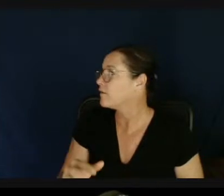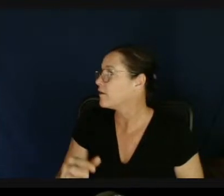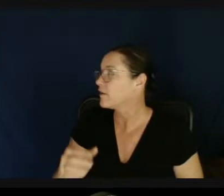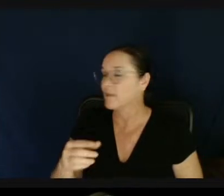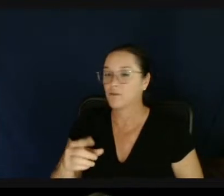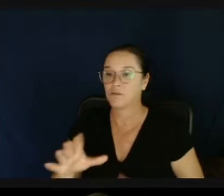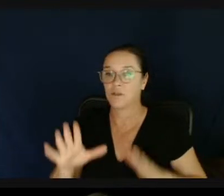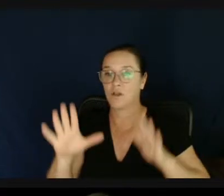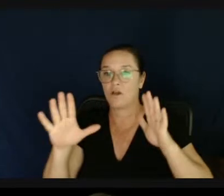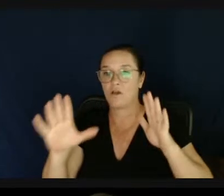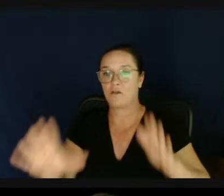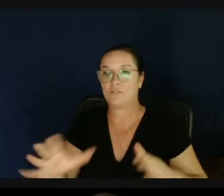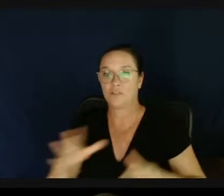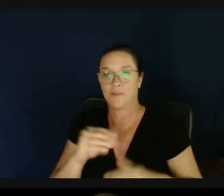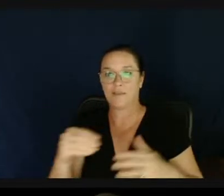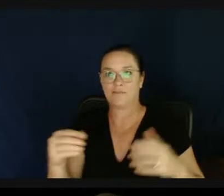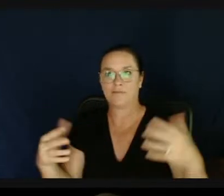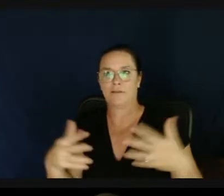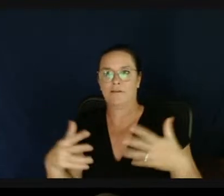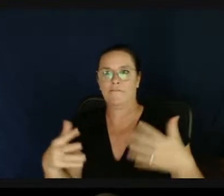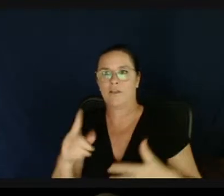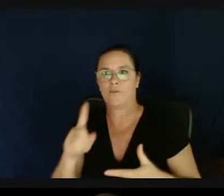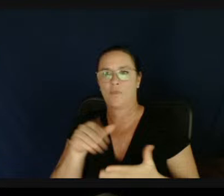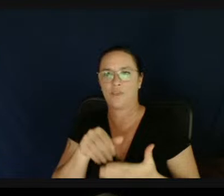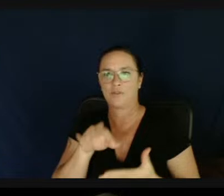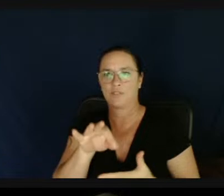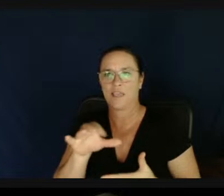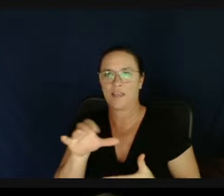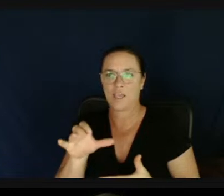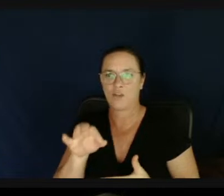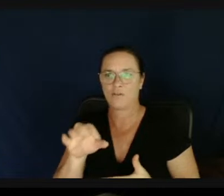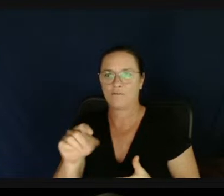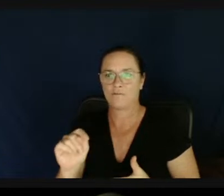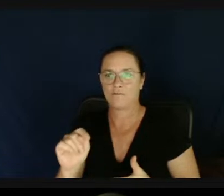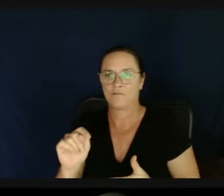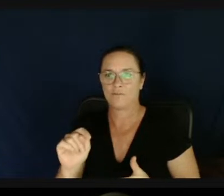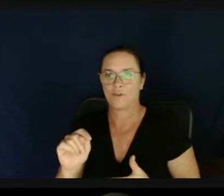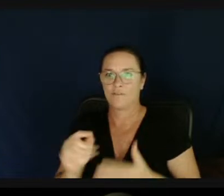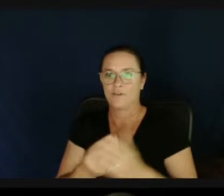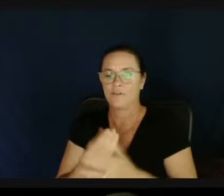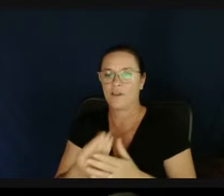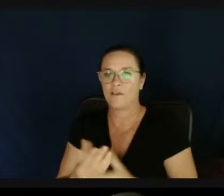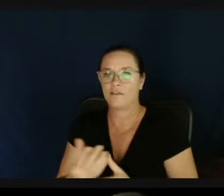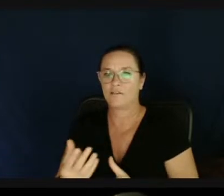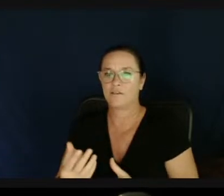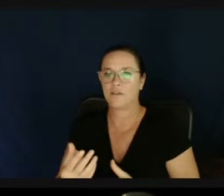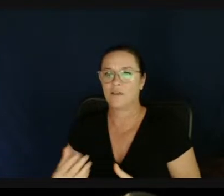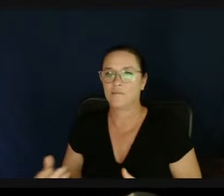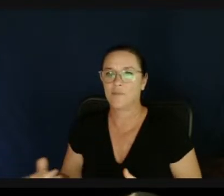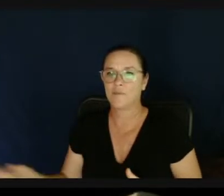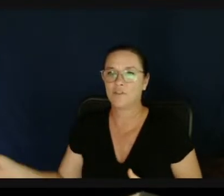and terrifying 1,900 foot high fountain.